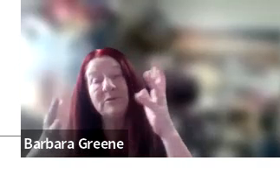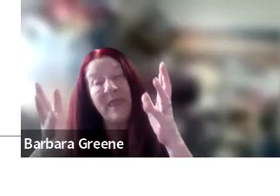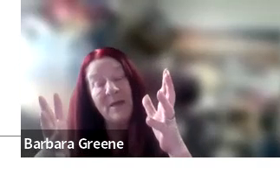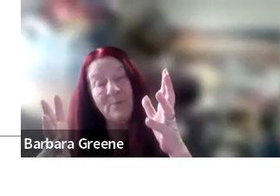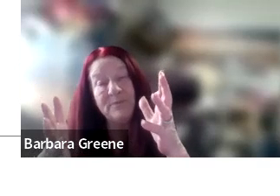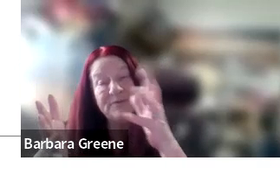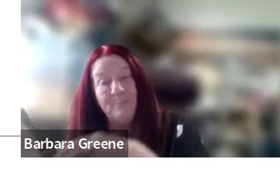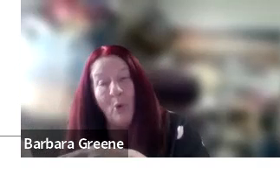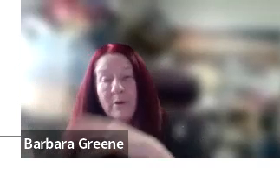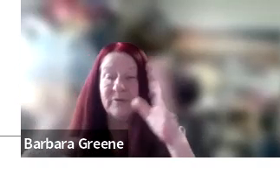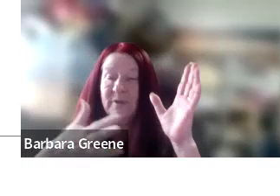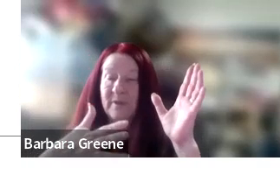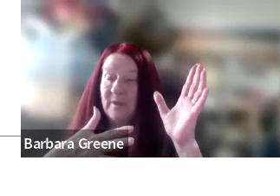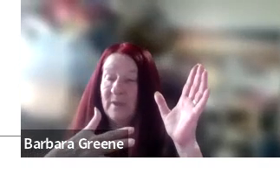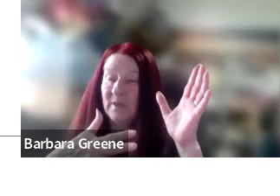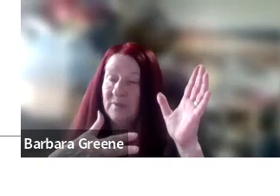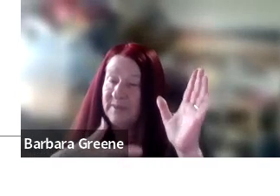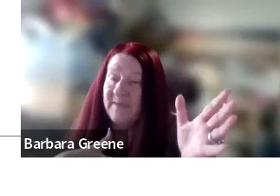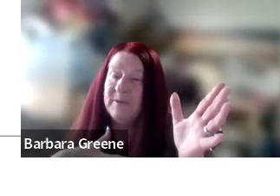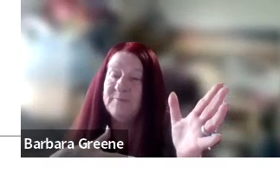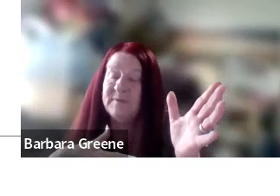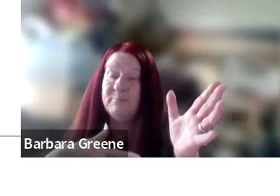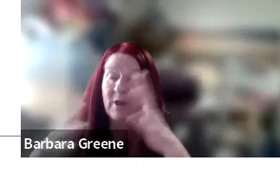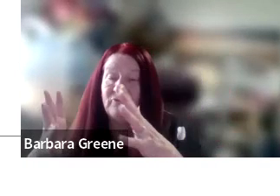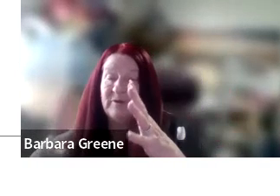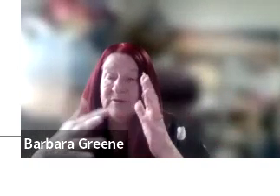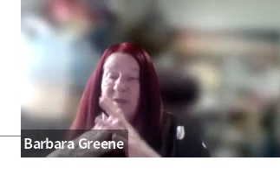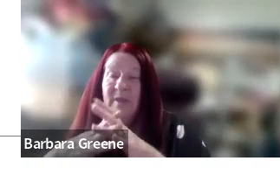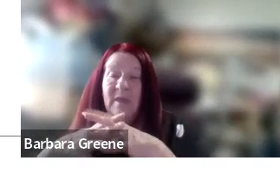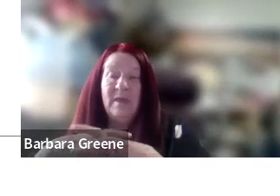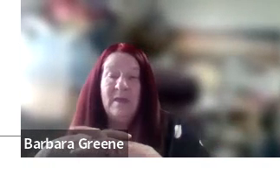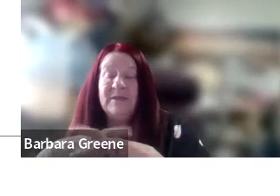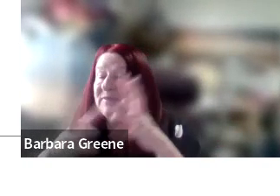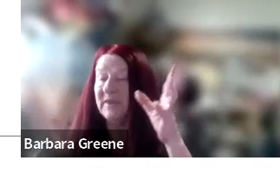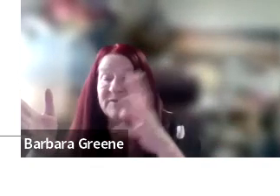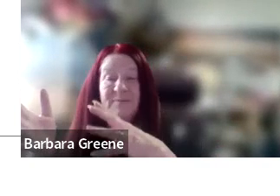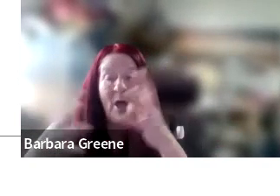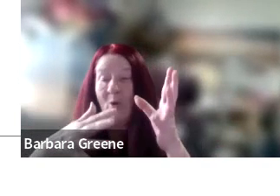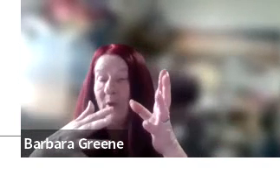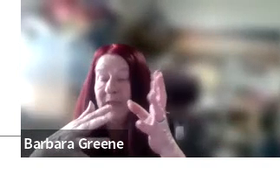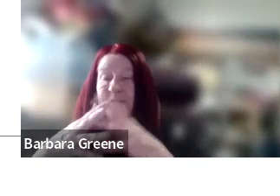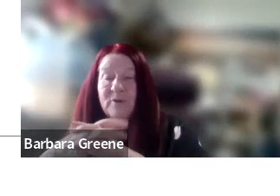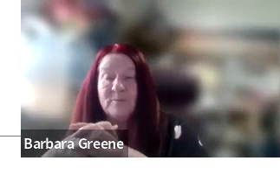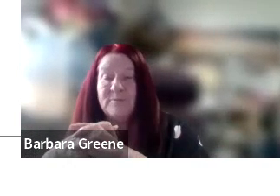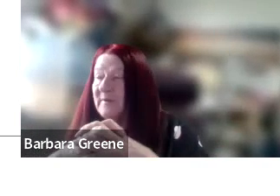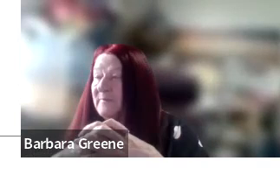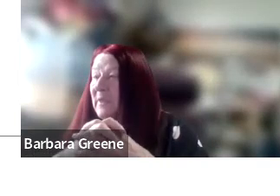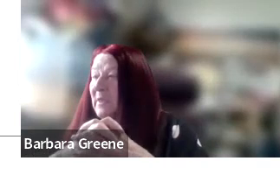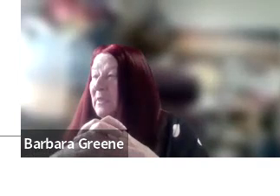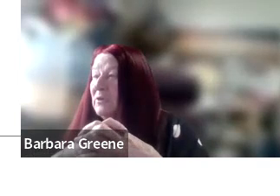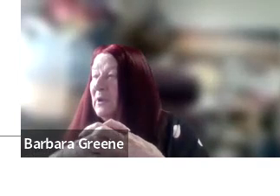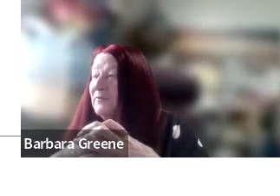they were able to help support the KPFC project in a small way, in terms